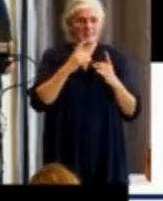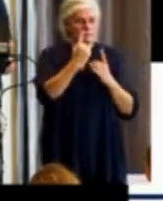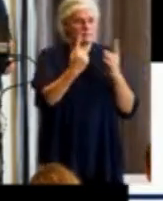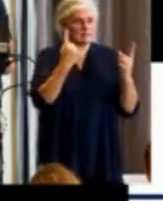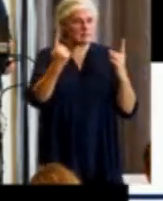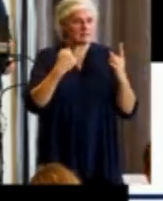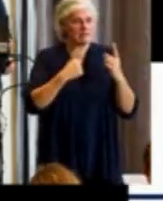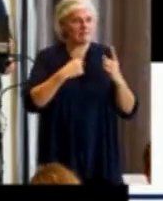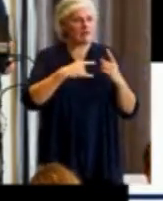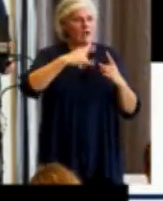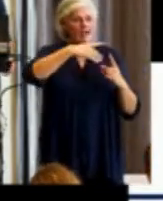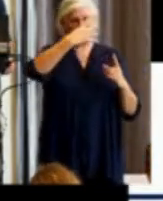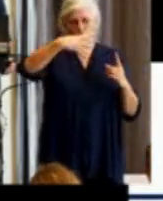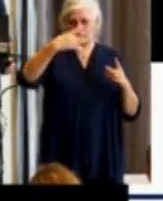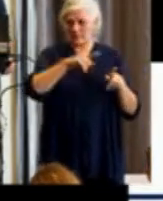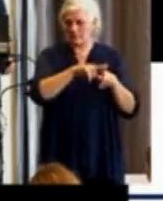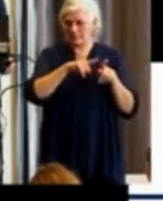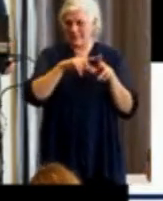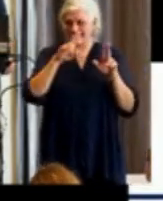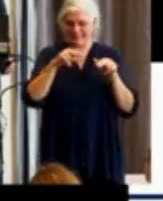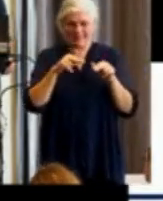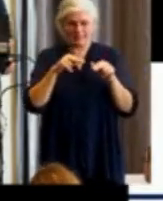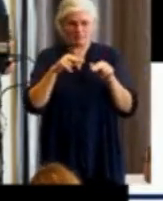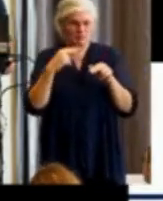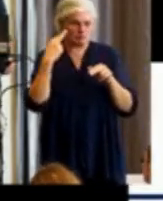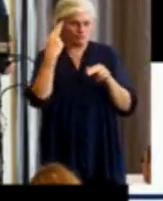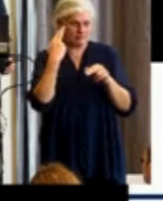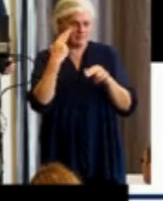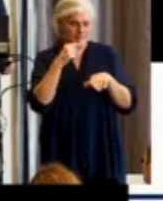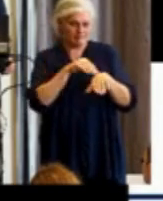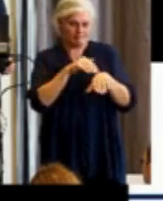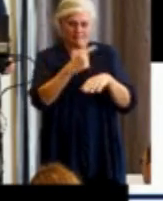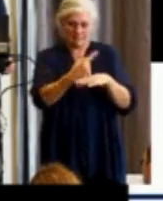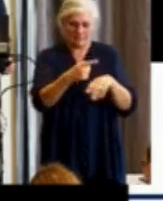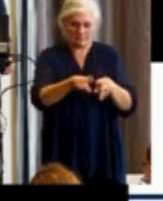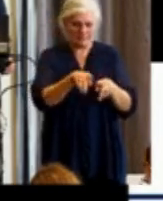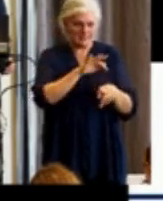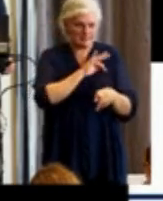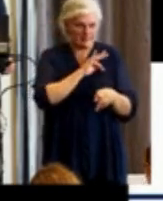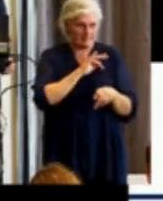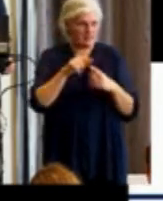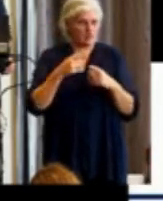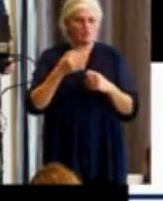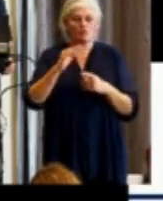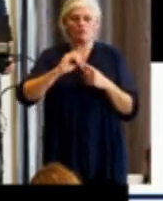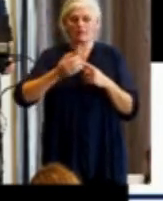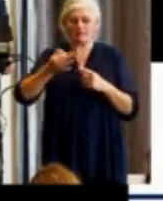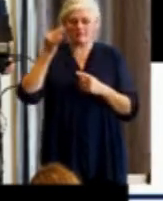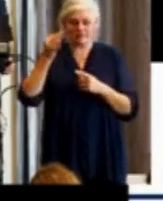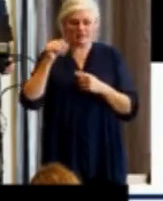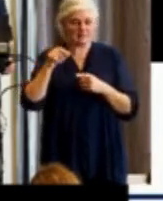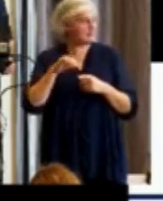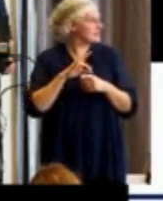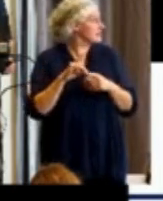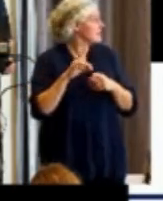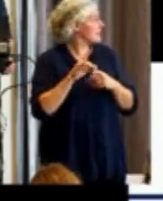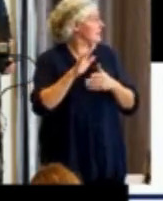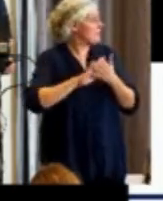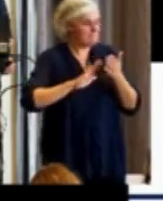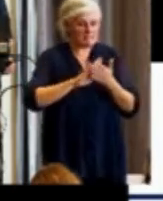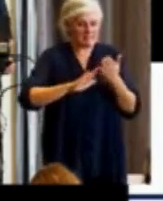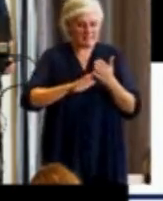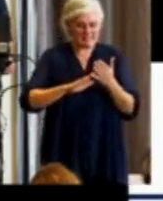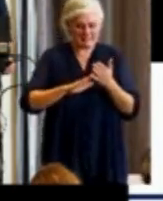high frequencies as well. So it can't be causal on its own. So we're trying to find basically this sort of this missing